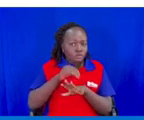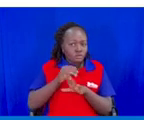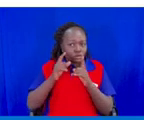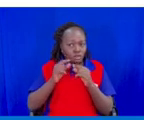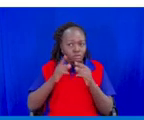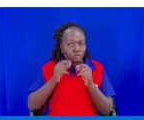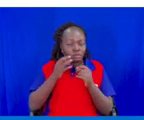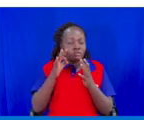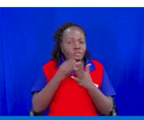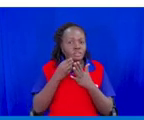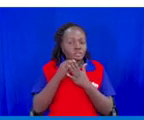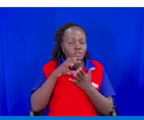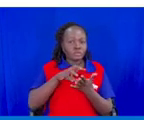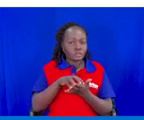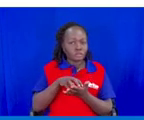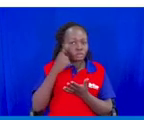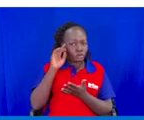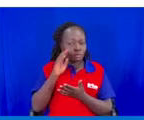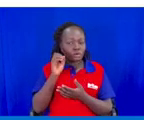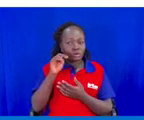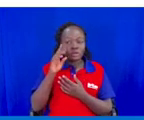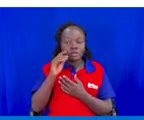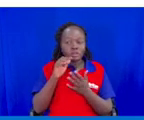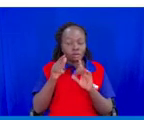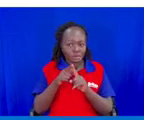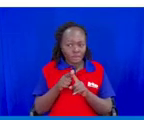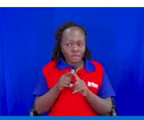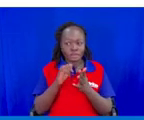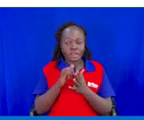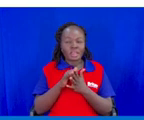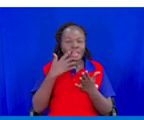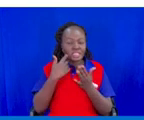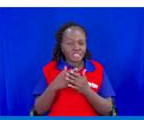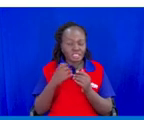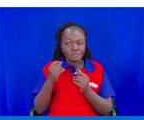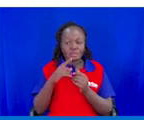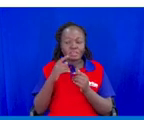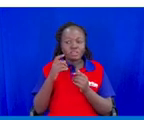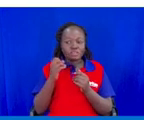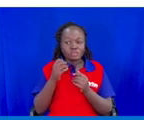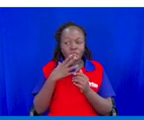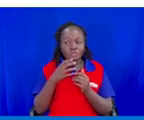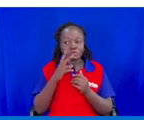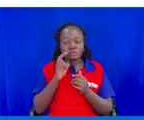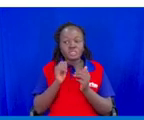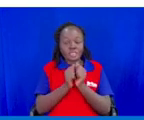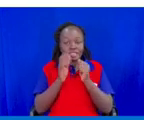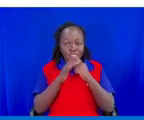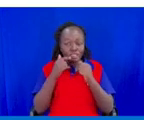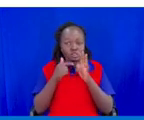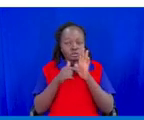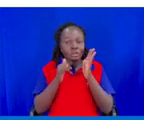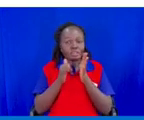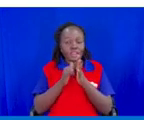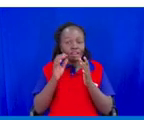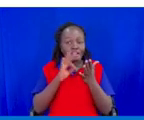of financial position for the bond plus fund as at December 31st, 2019, we note the fund closed